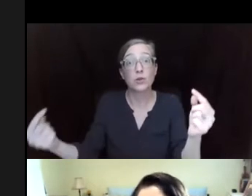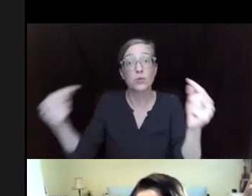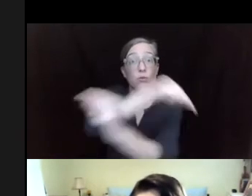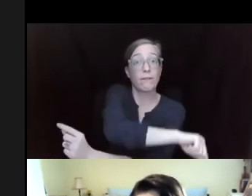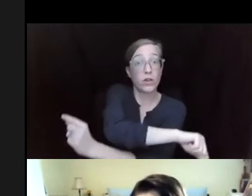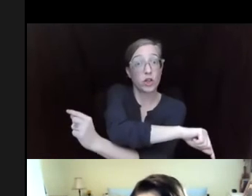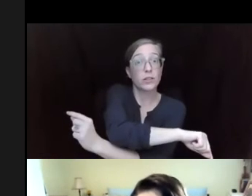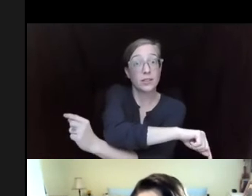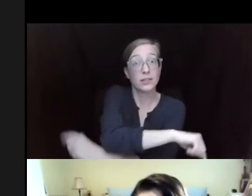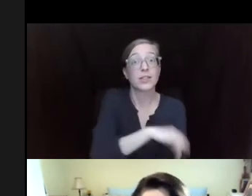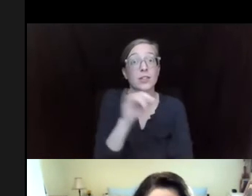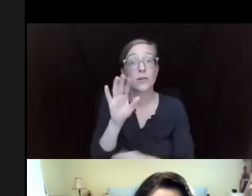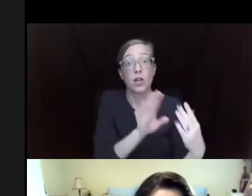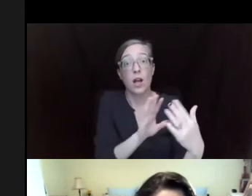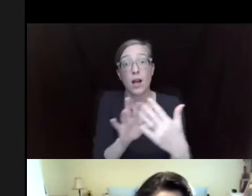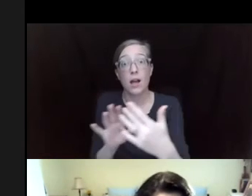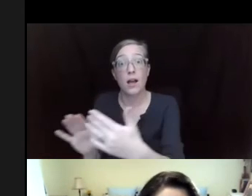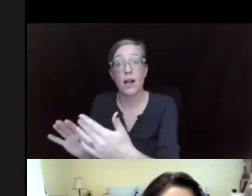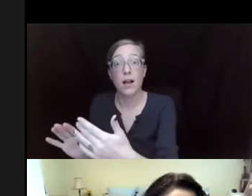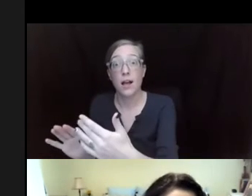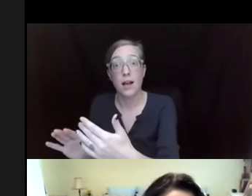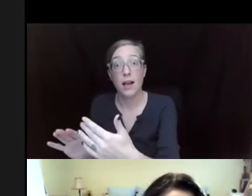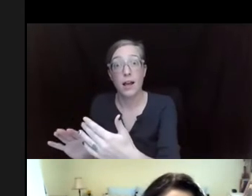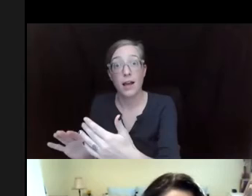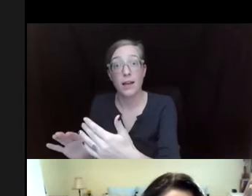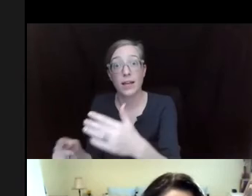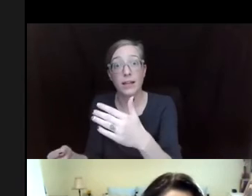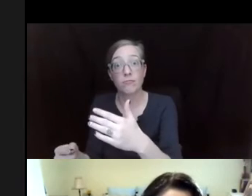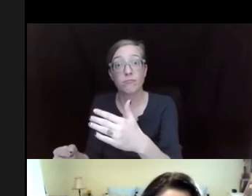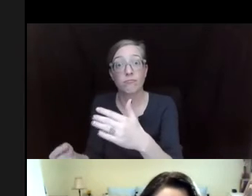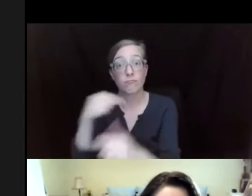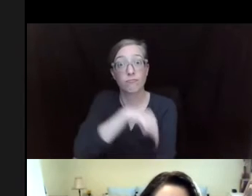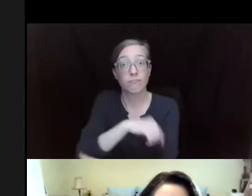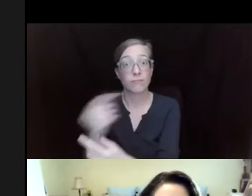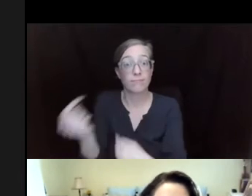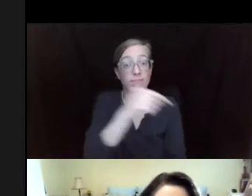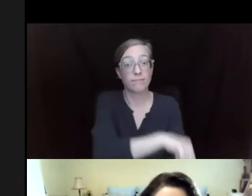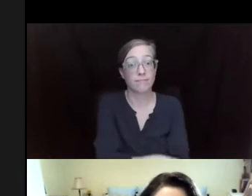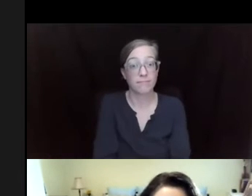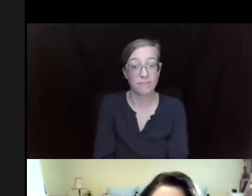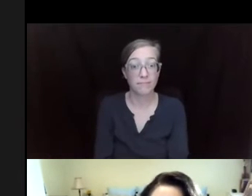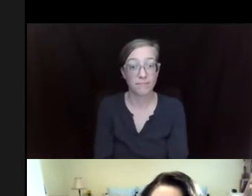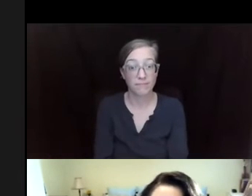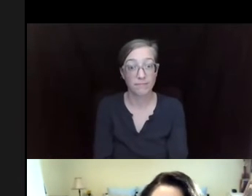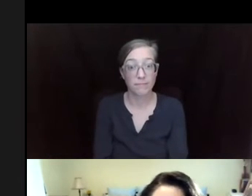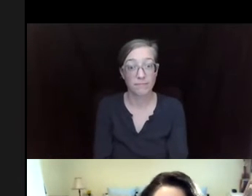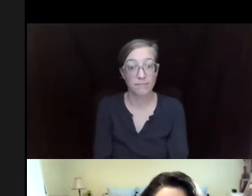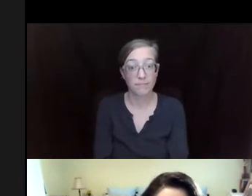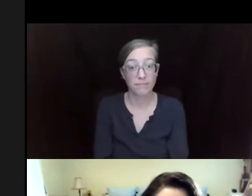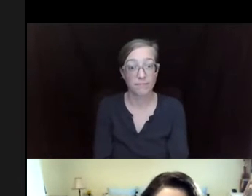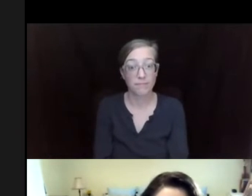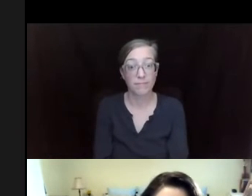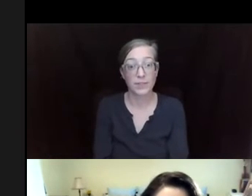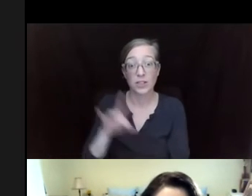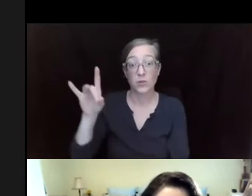And you see that at the very end of the video. I'll wait for this to play one more time. After I reach 800, I remove the